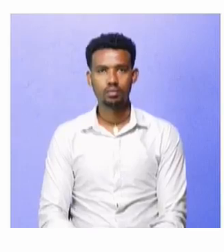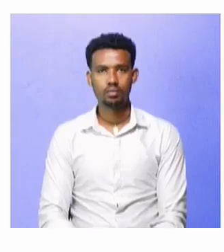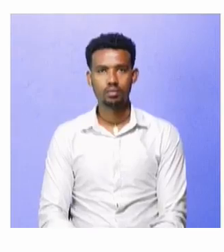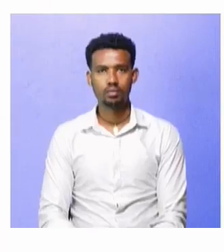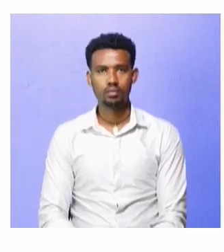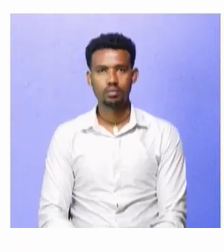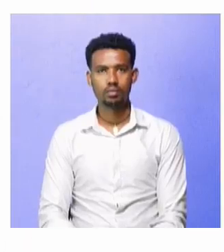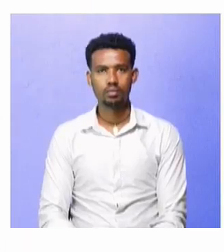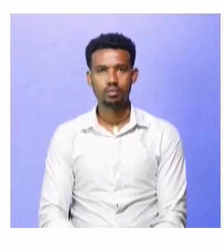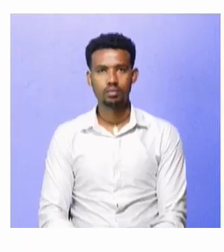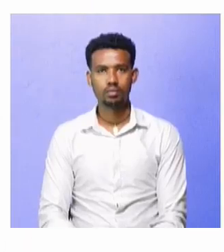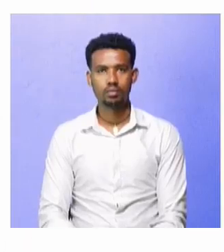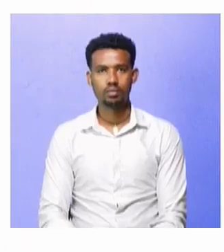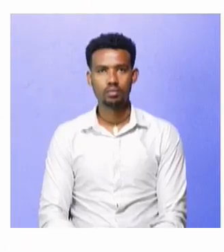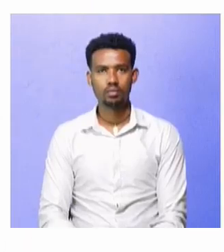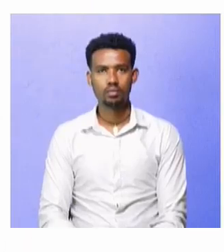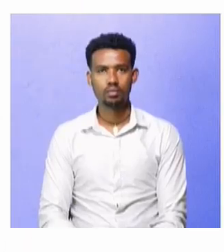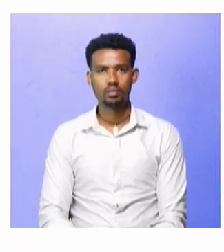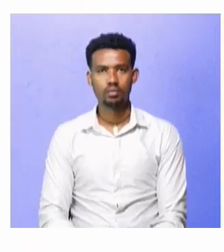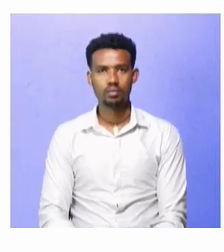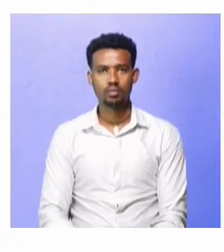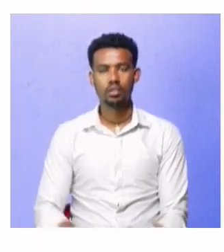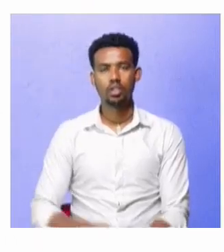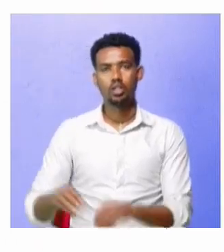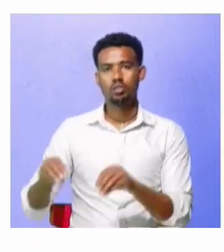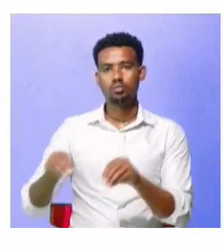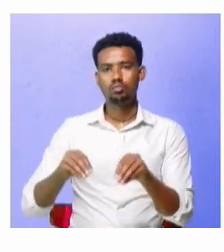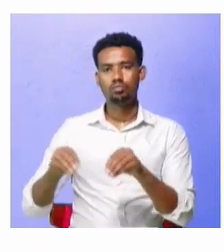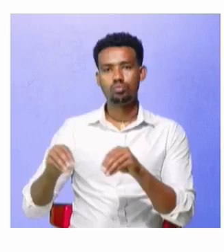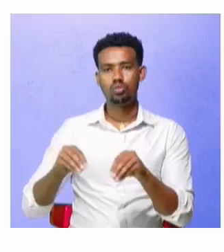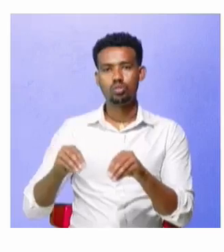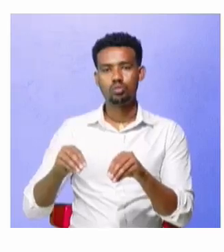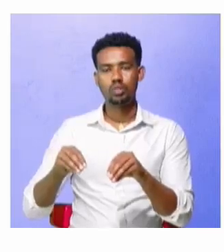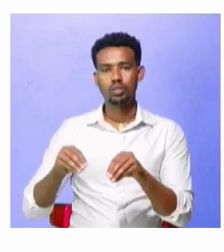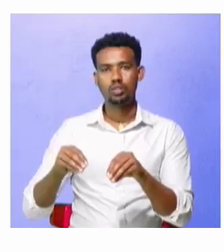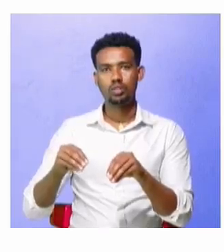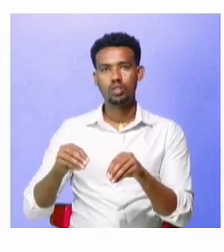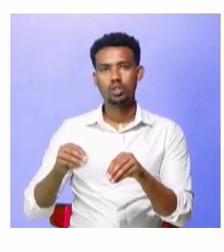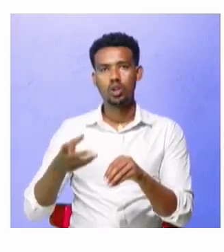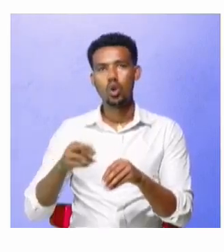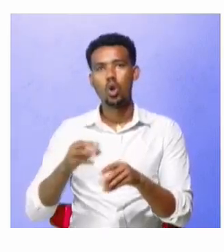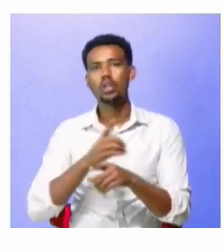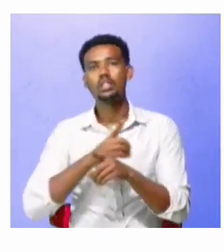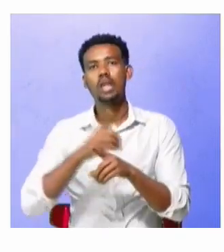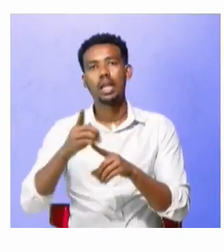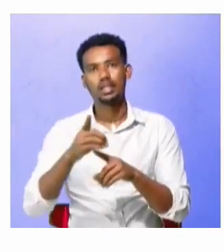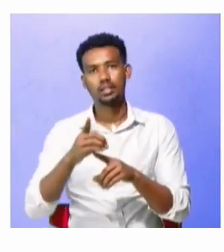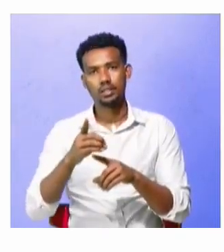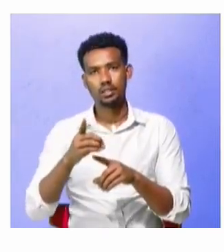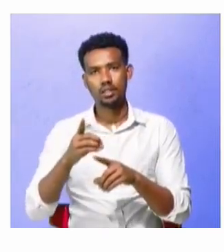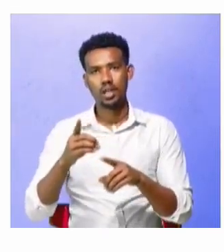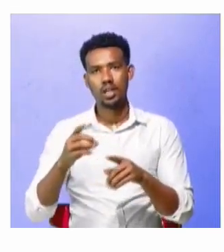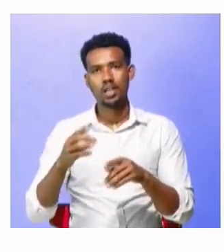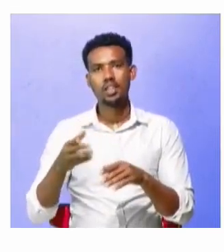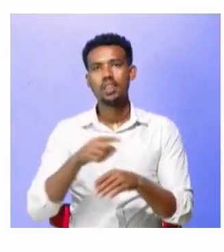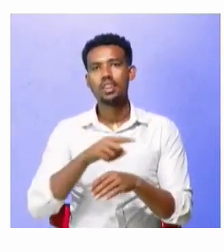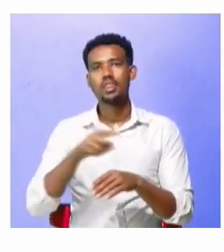So prepositions of movement of direction are